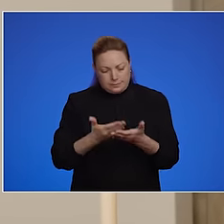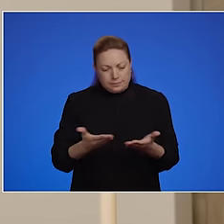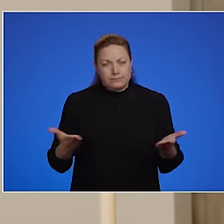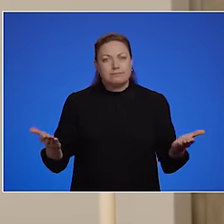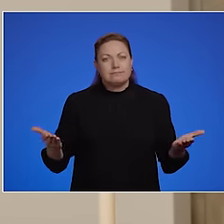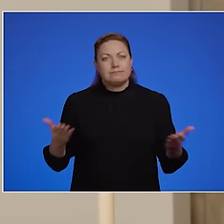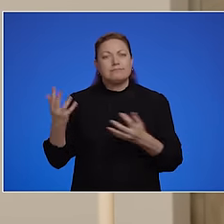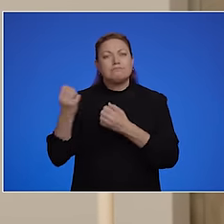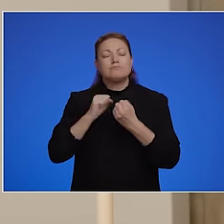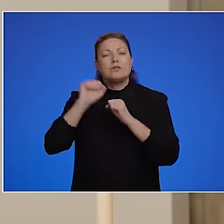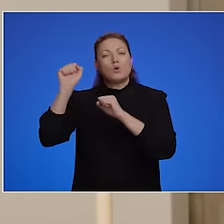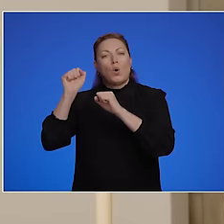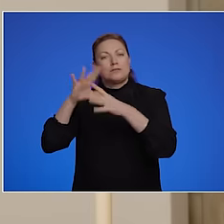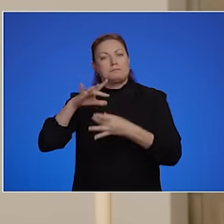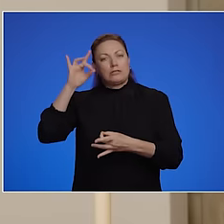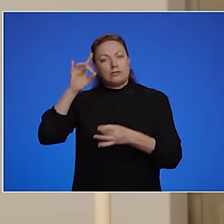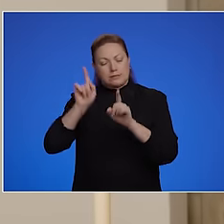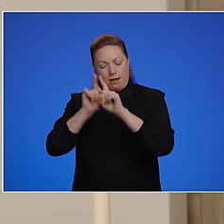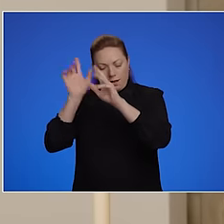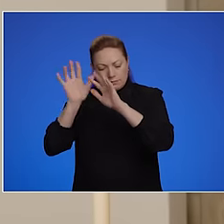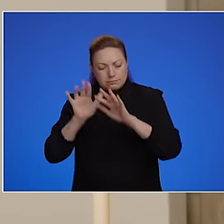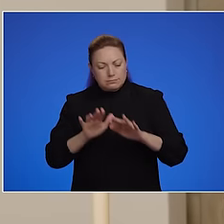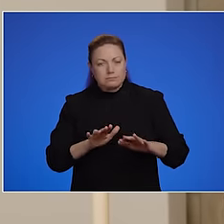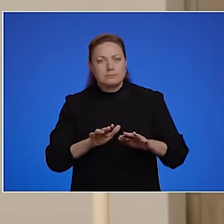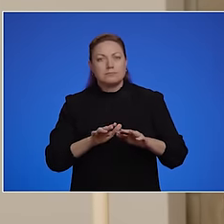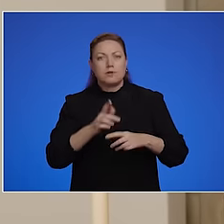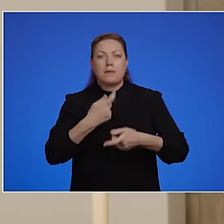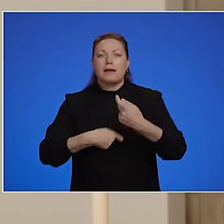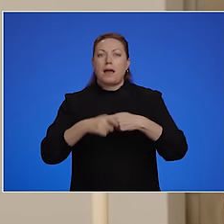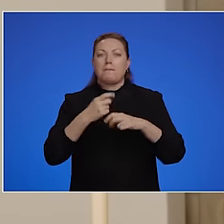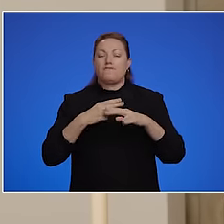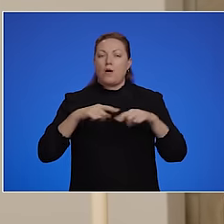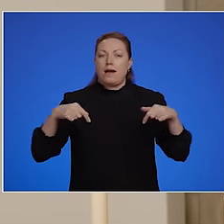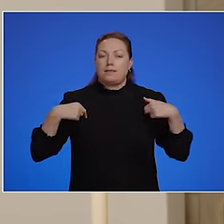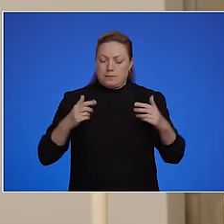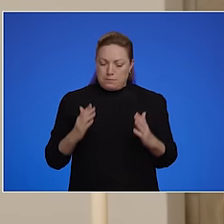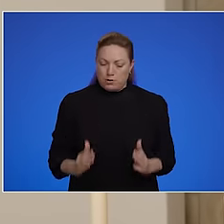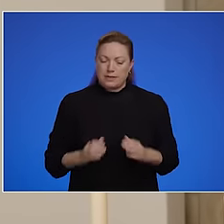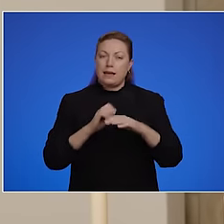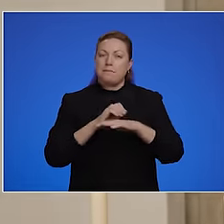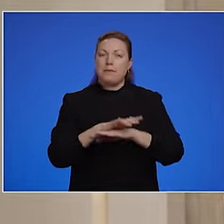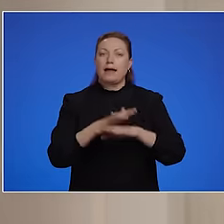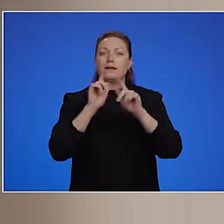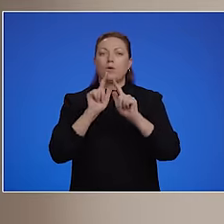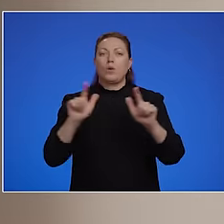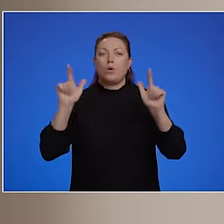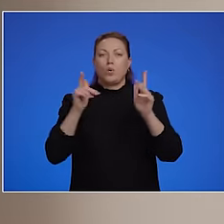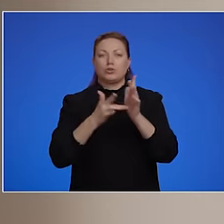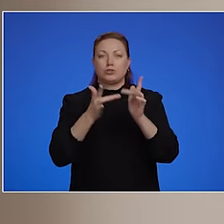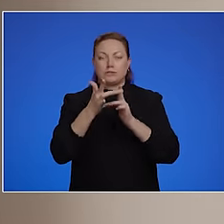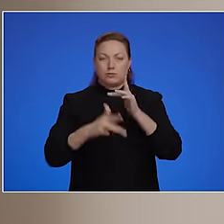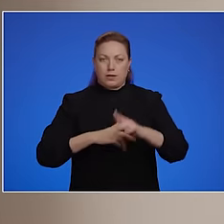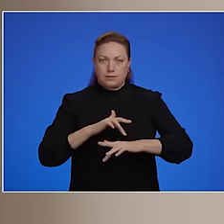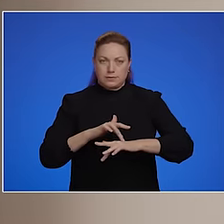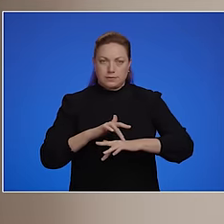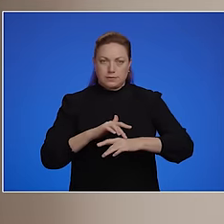your Spirit upon them like the dewfall, so that they may become for us the body and blood of our Lord Jesus